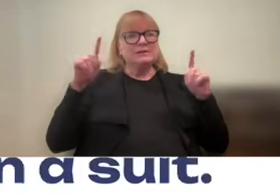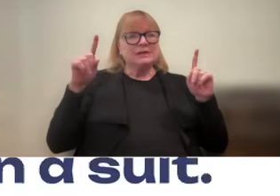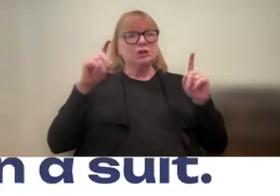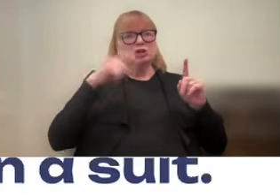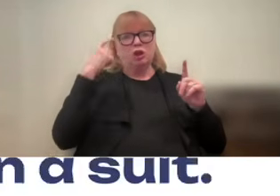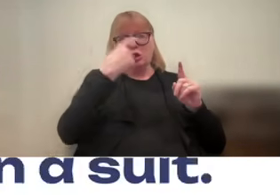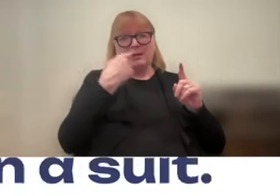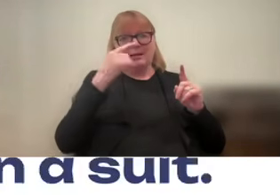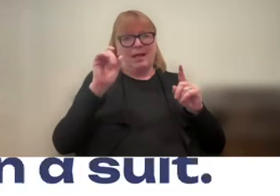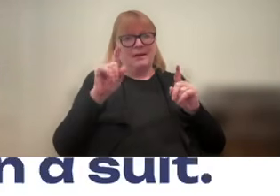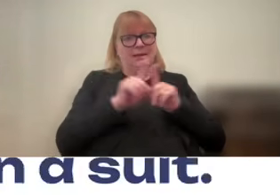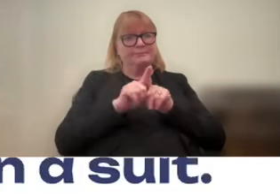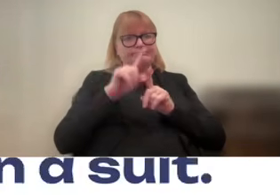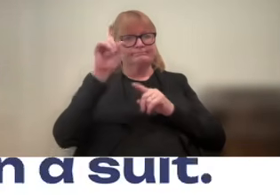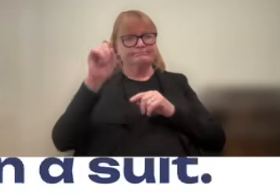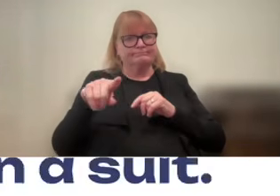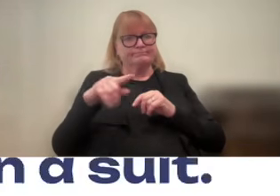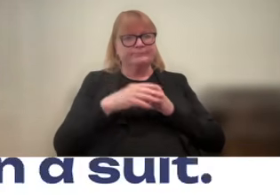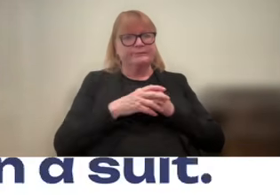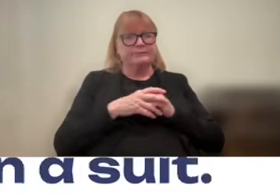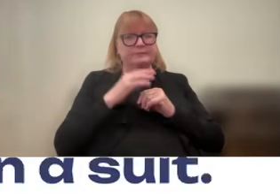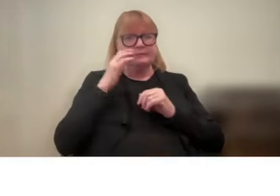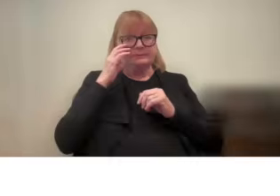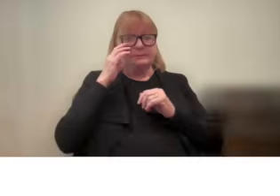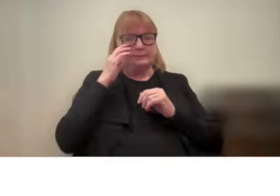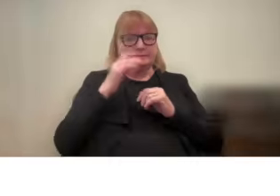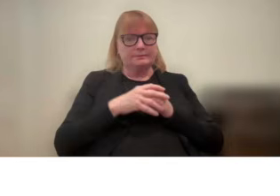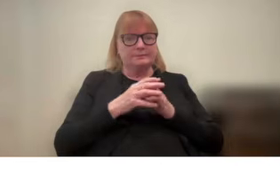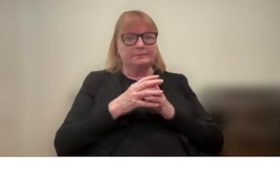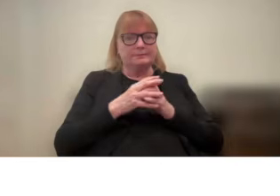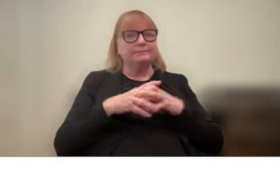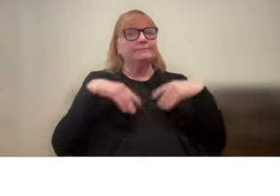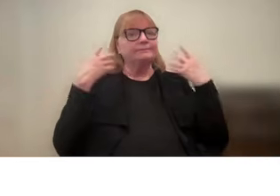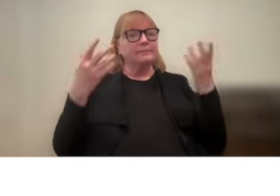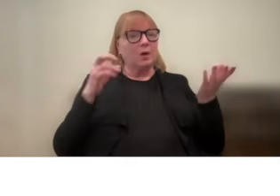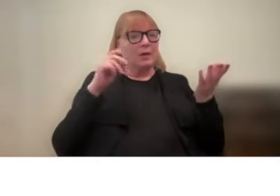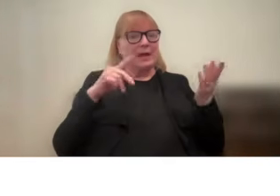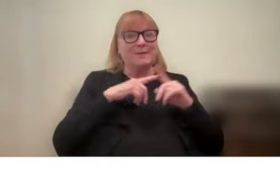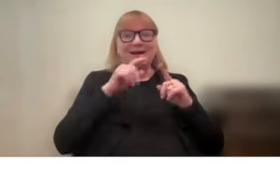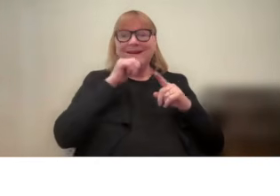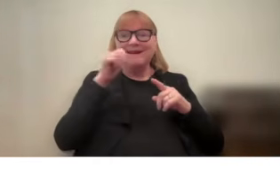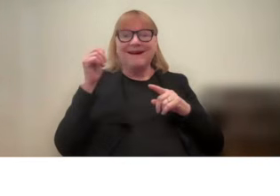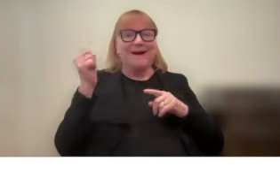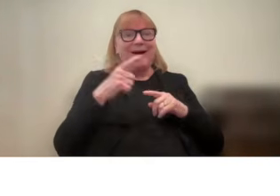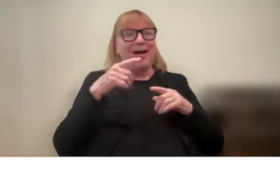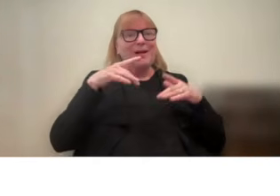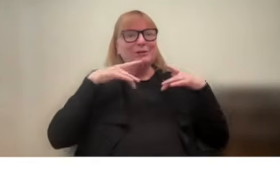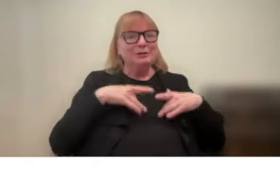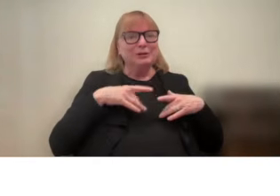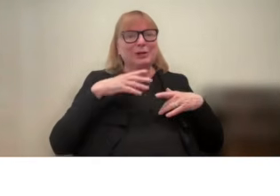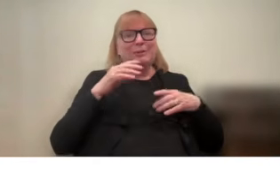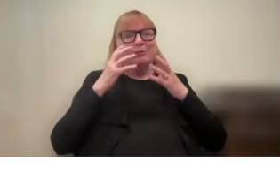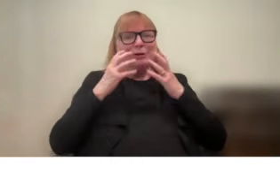success should look like? Okay, but it is not all doom and